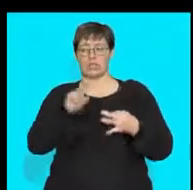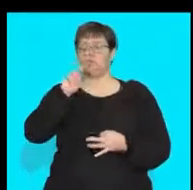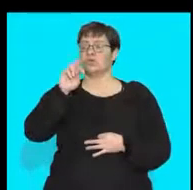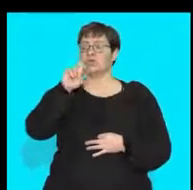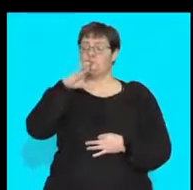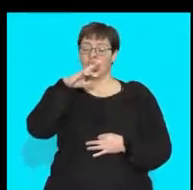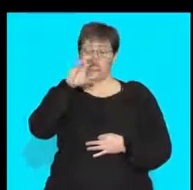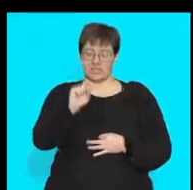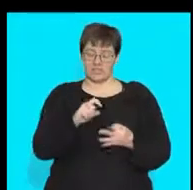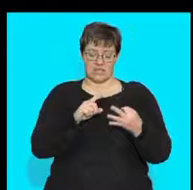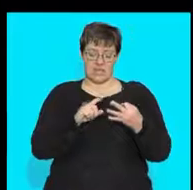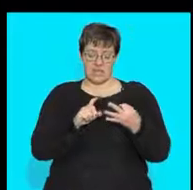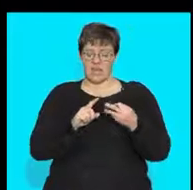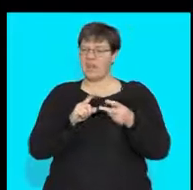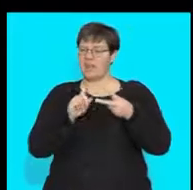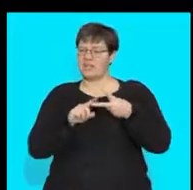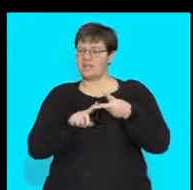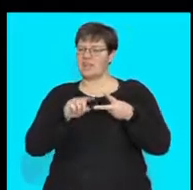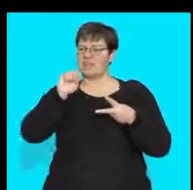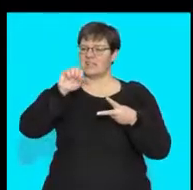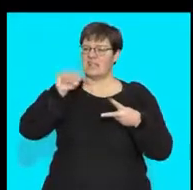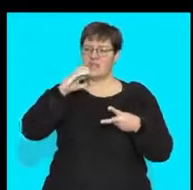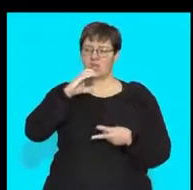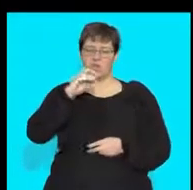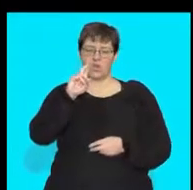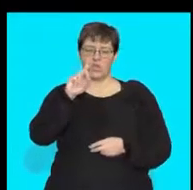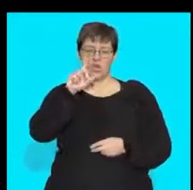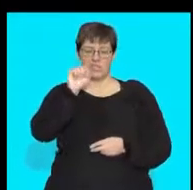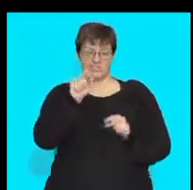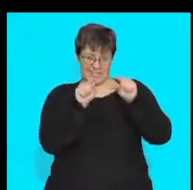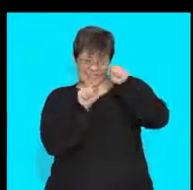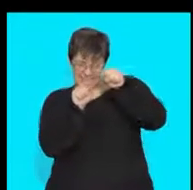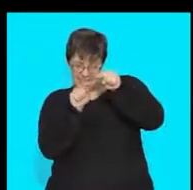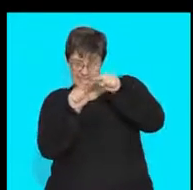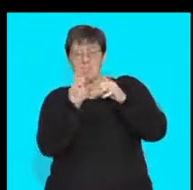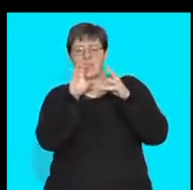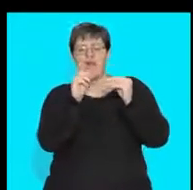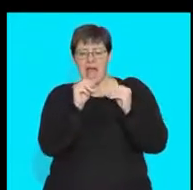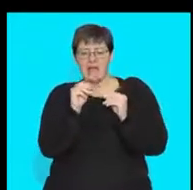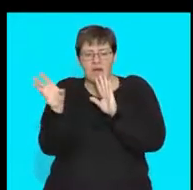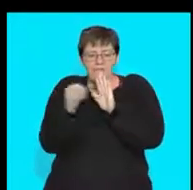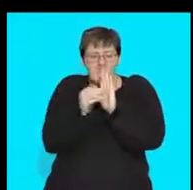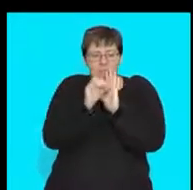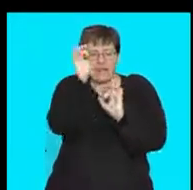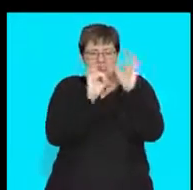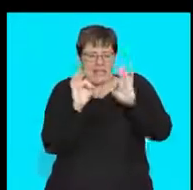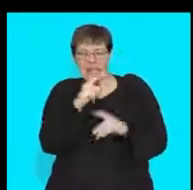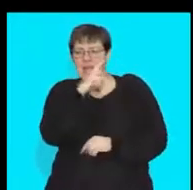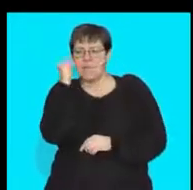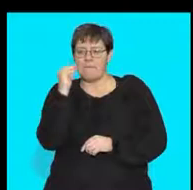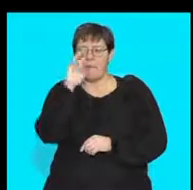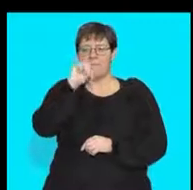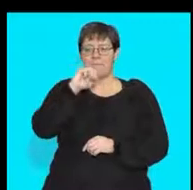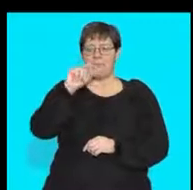and the Sacculus. Like I said, they're in between the semicircular canal and the cochlea. And they contain little receptor